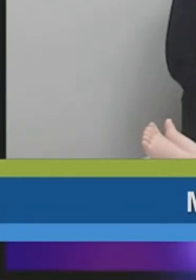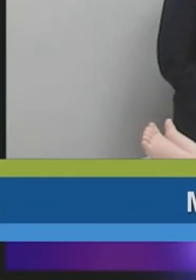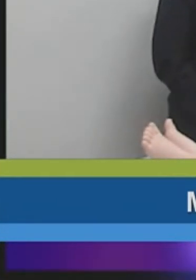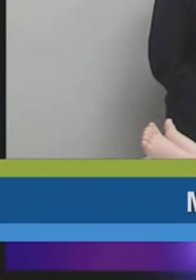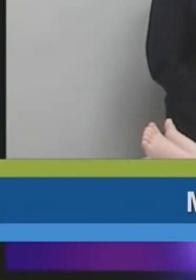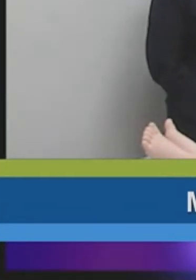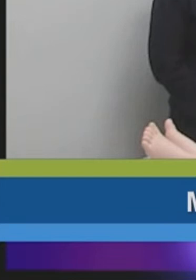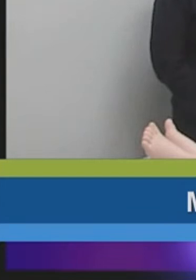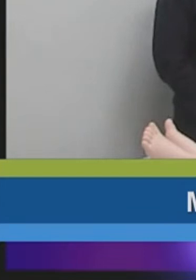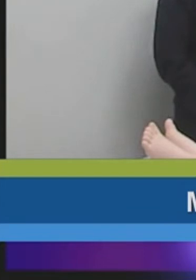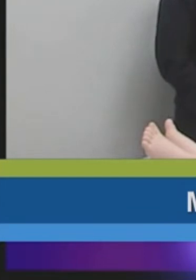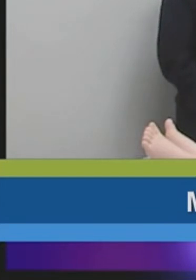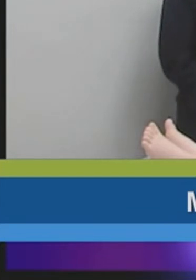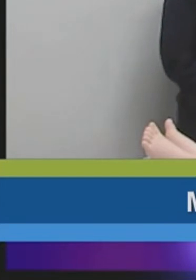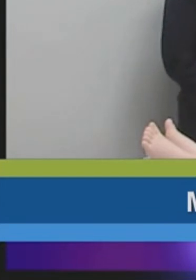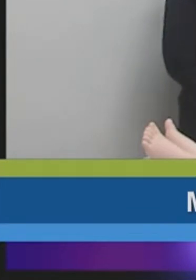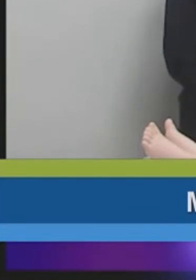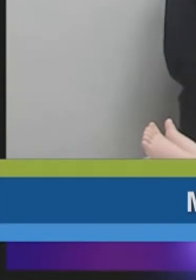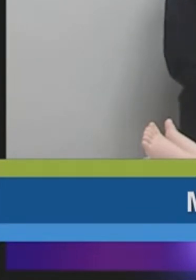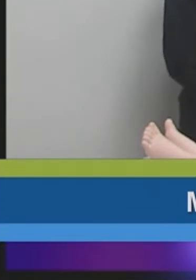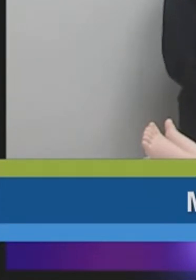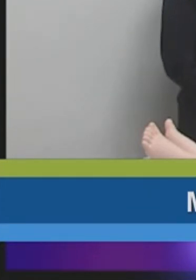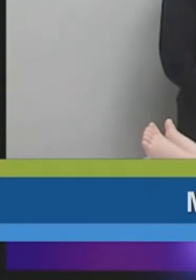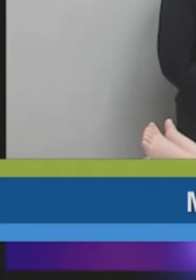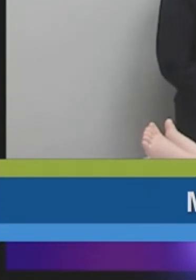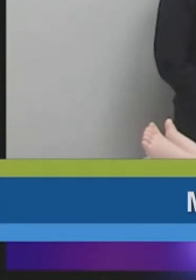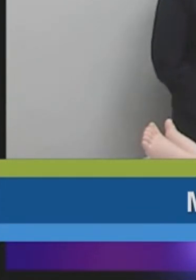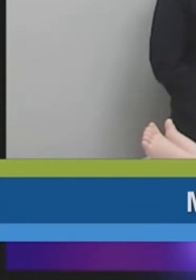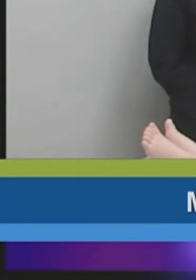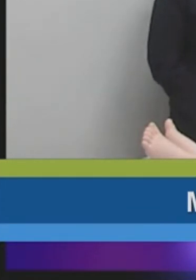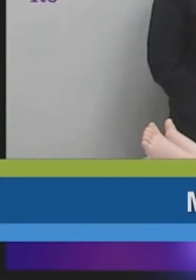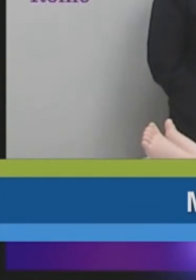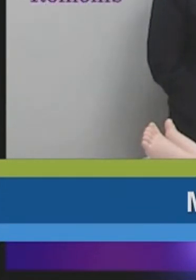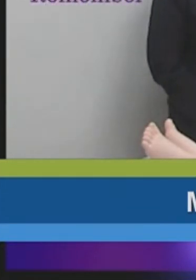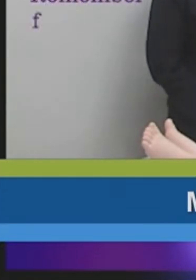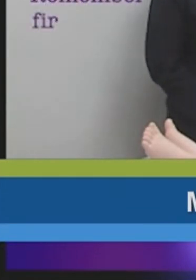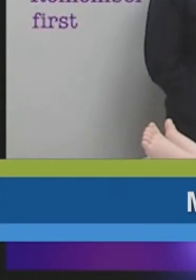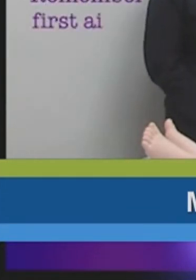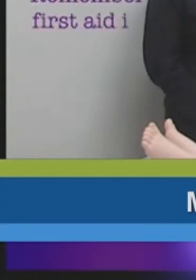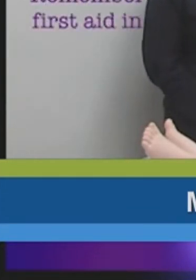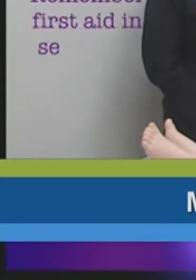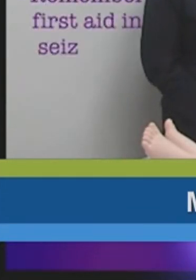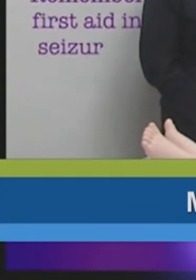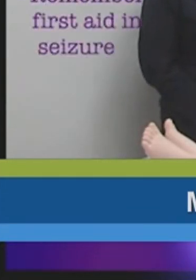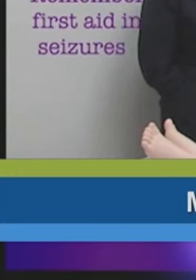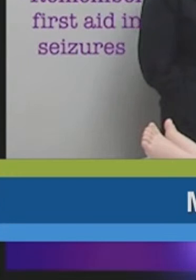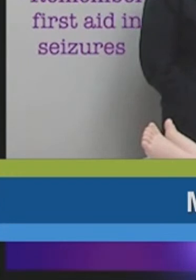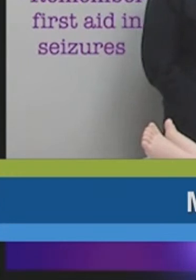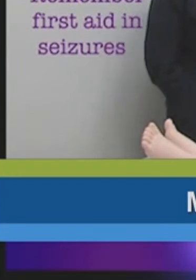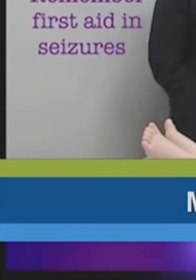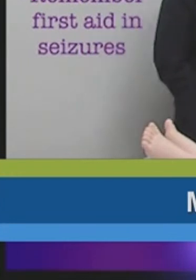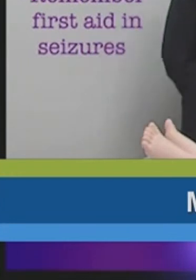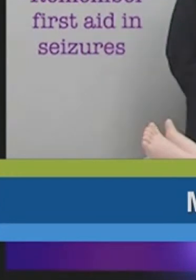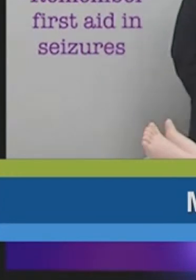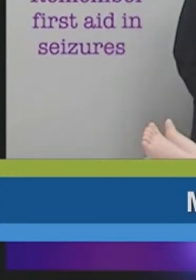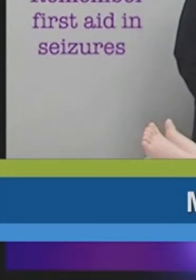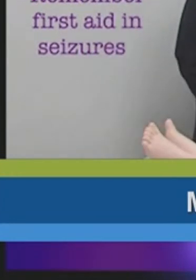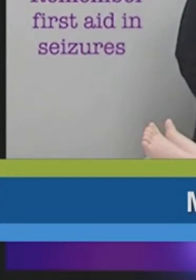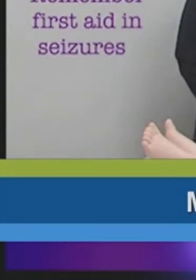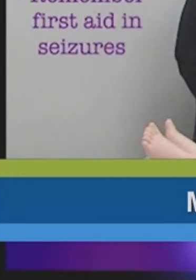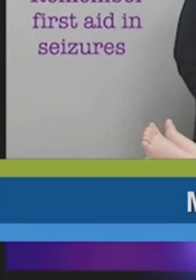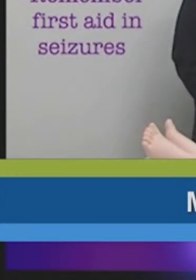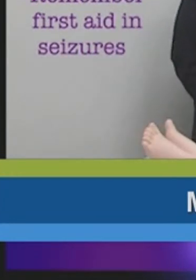thing that we want to remember is to stay calm and to remember the key points of your first aid. So this comes